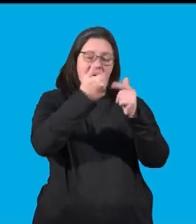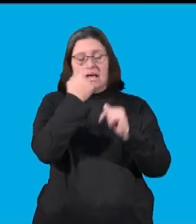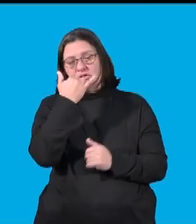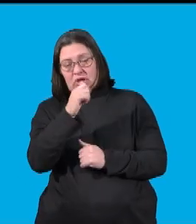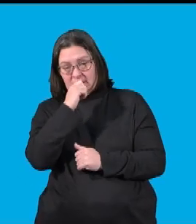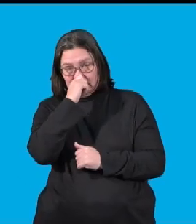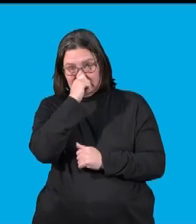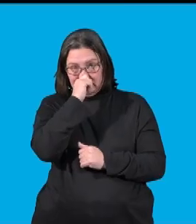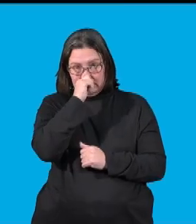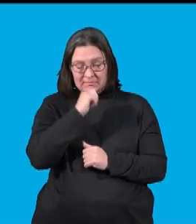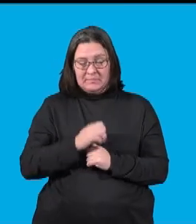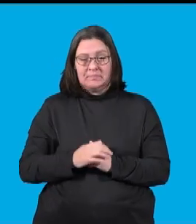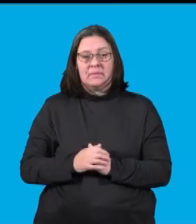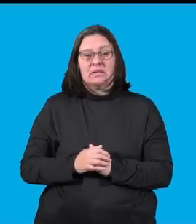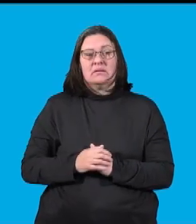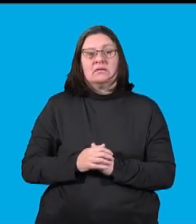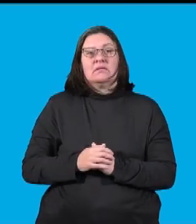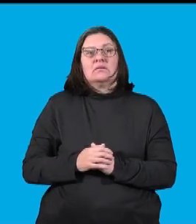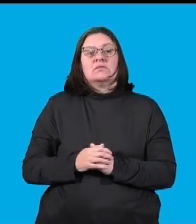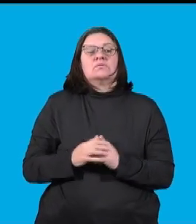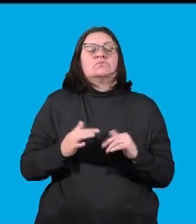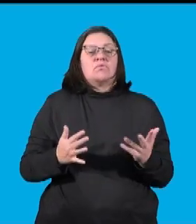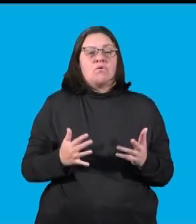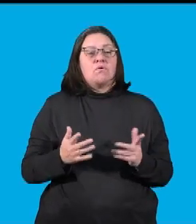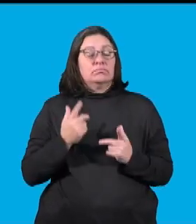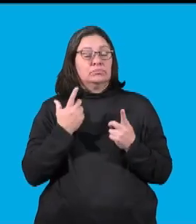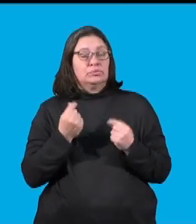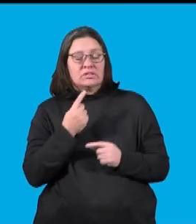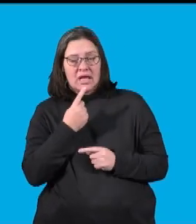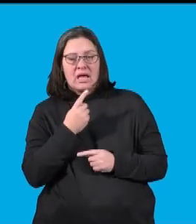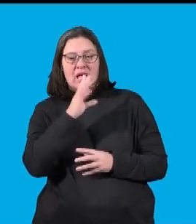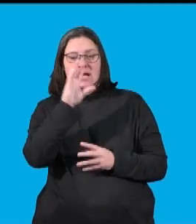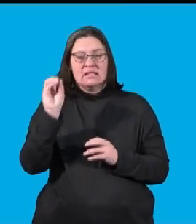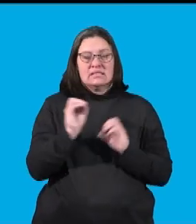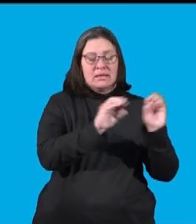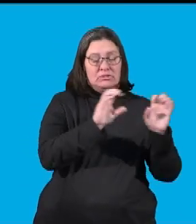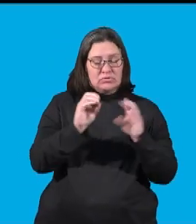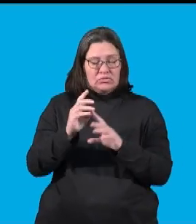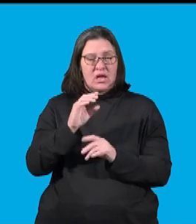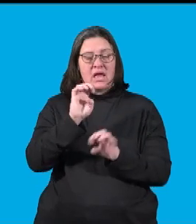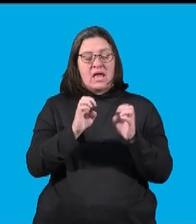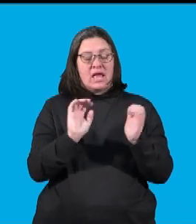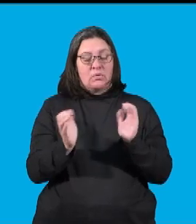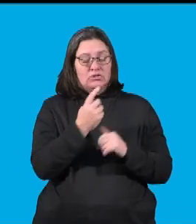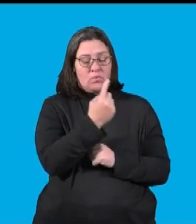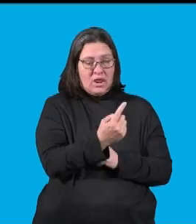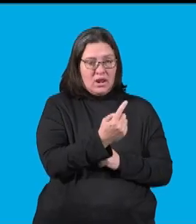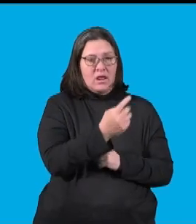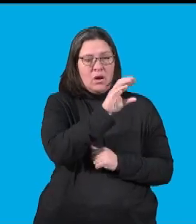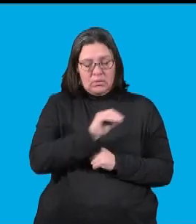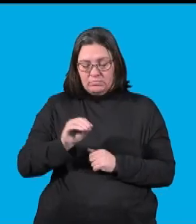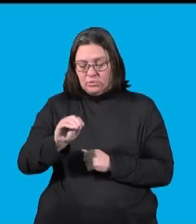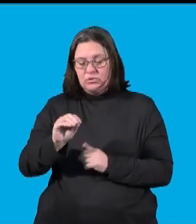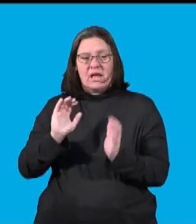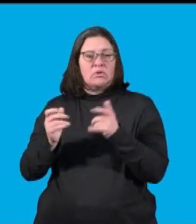and I need to go back and check. My answer is incorrect. Okay. So I'm going to say substitute equation 1